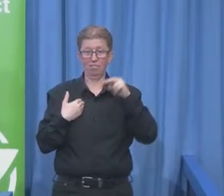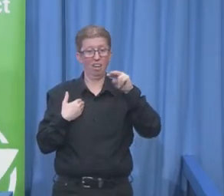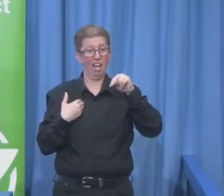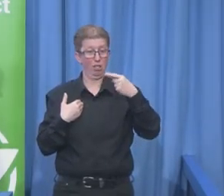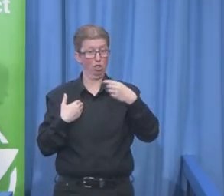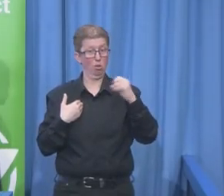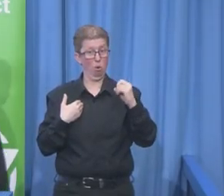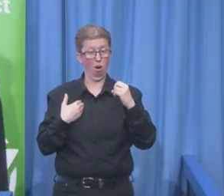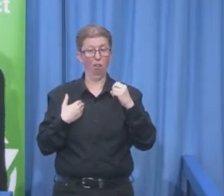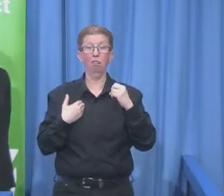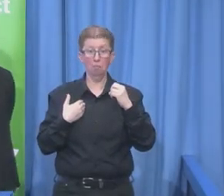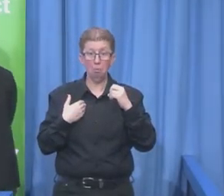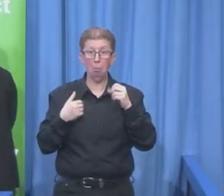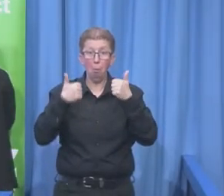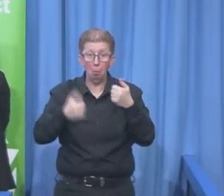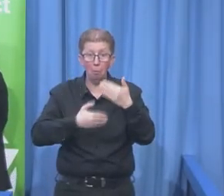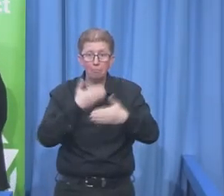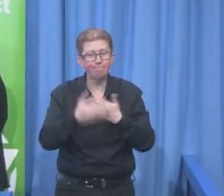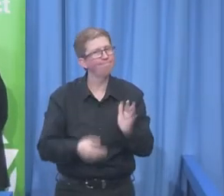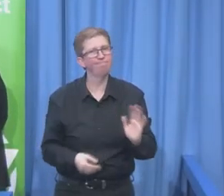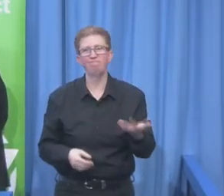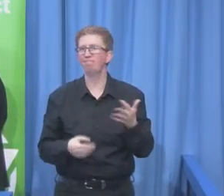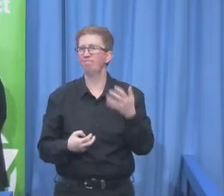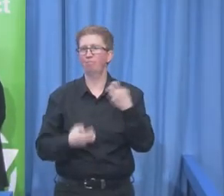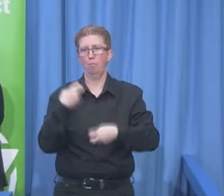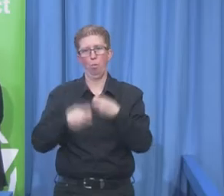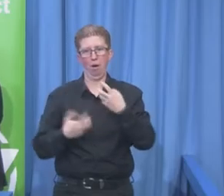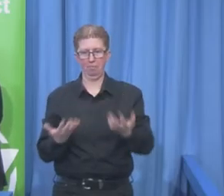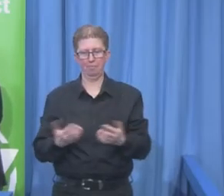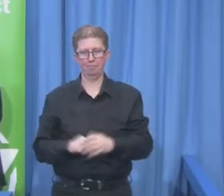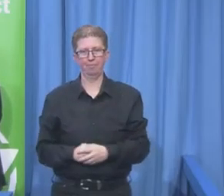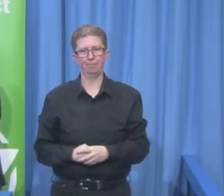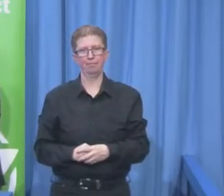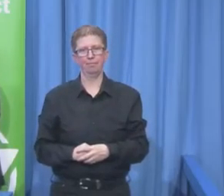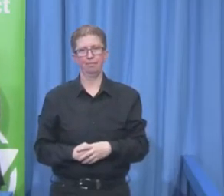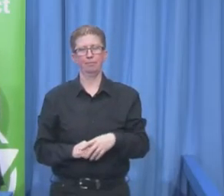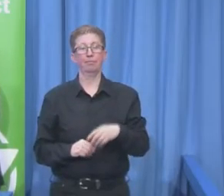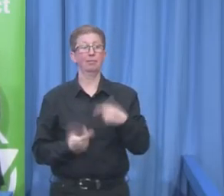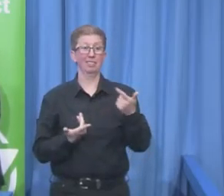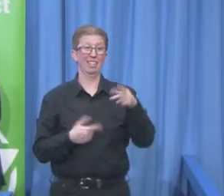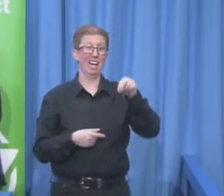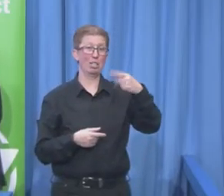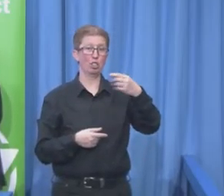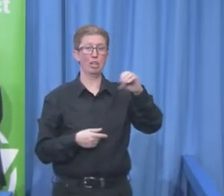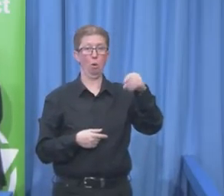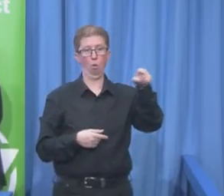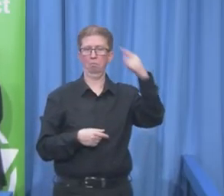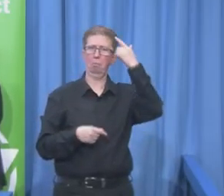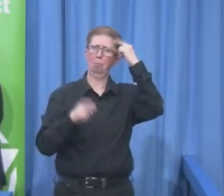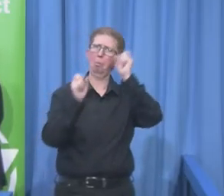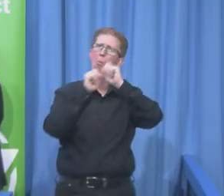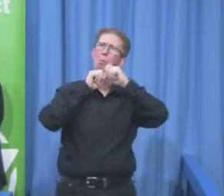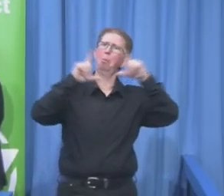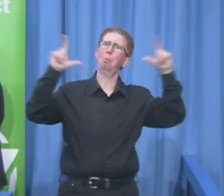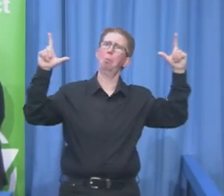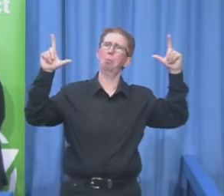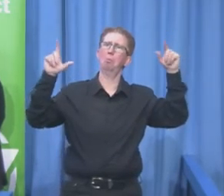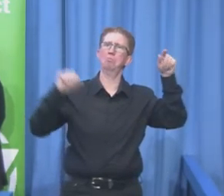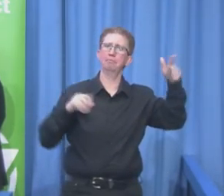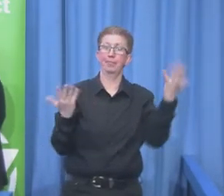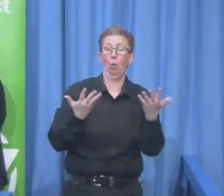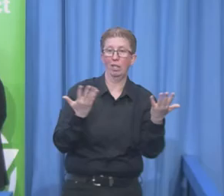they worked with business things like an NGO. And NGO thinking is very different from business thinking, as I've heard in several workshops in